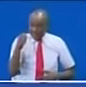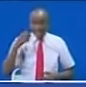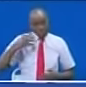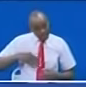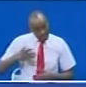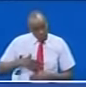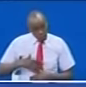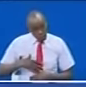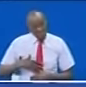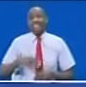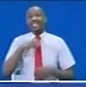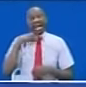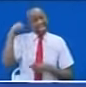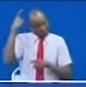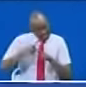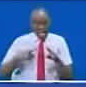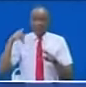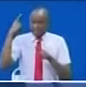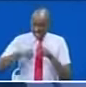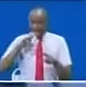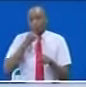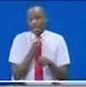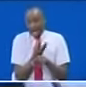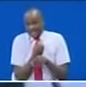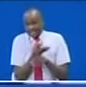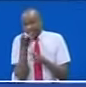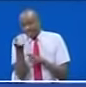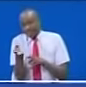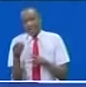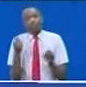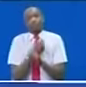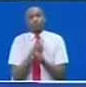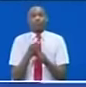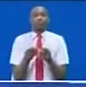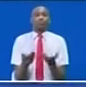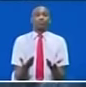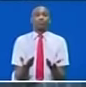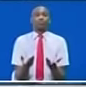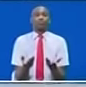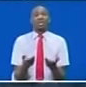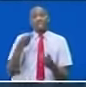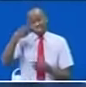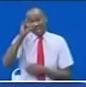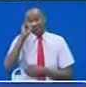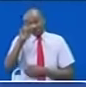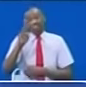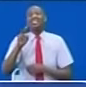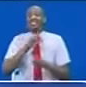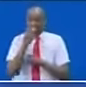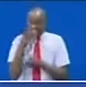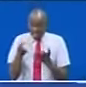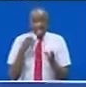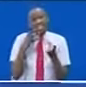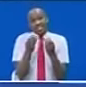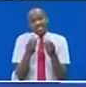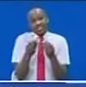people die every year from a cancer that is preventable. Go have a HPV test, because HPV test makes it easier. You